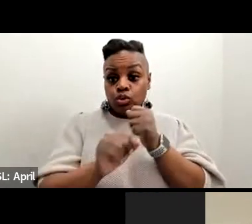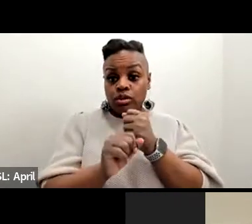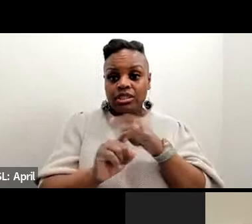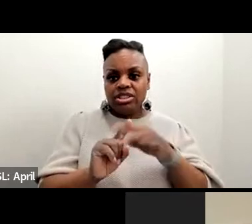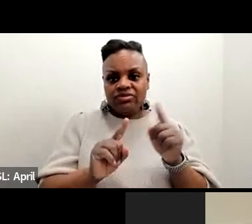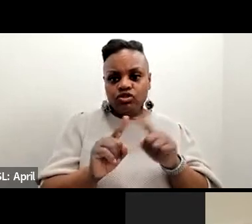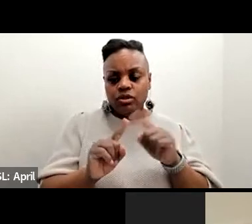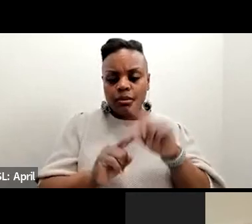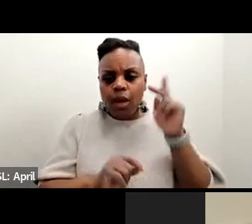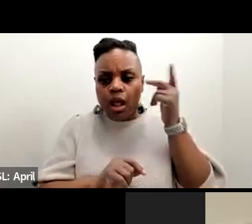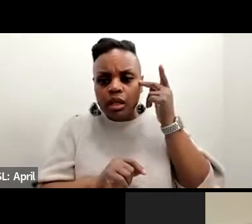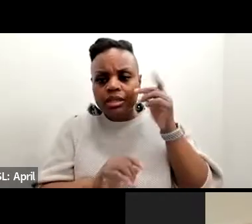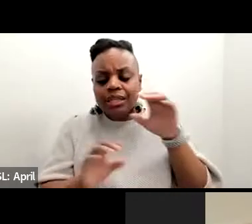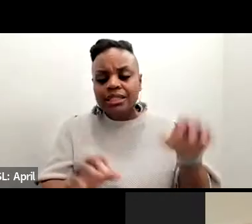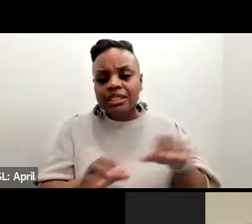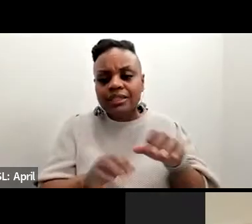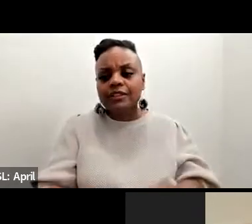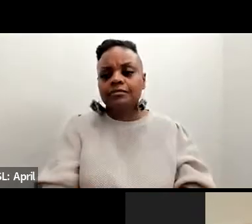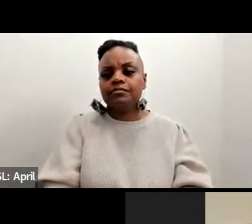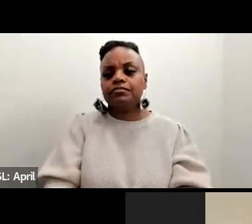Some of them, yes, joined